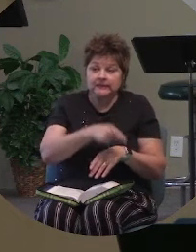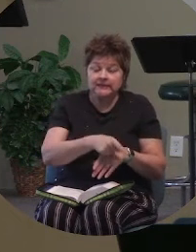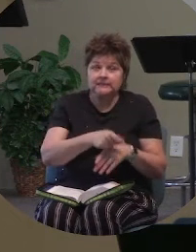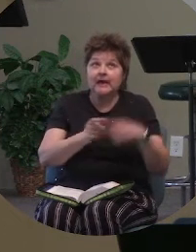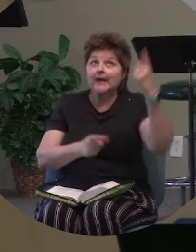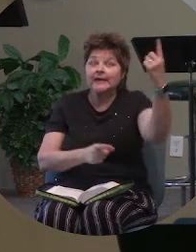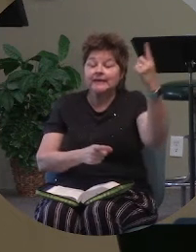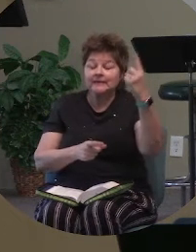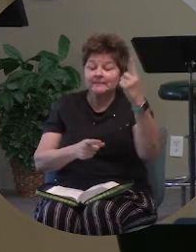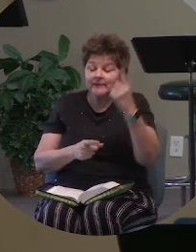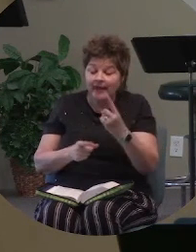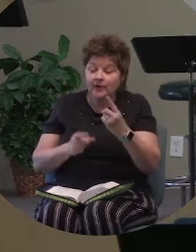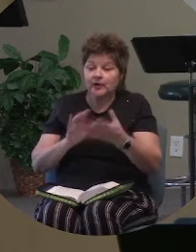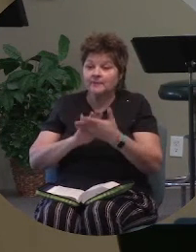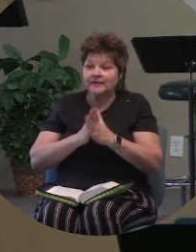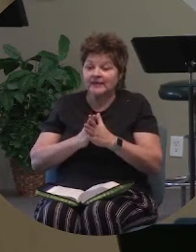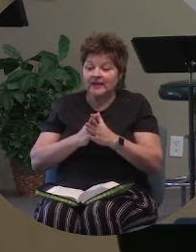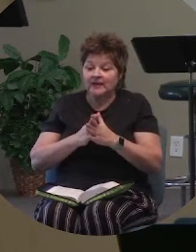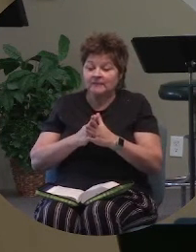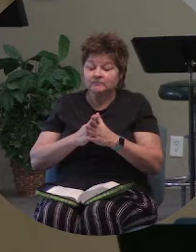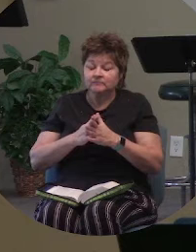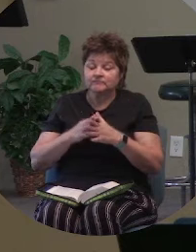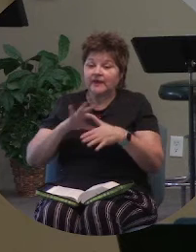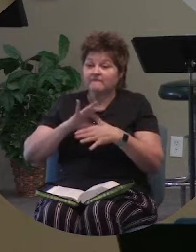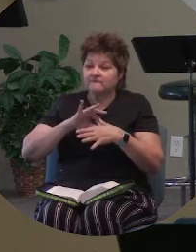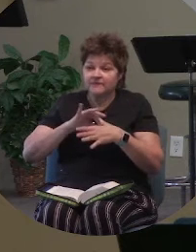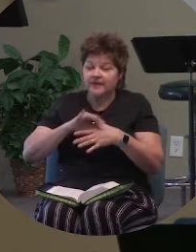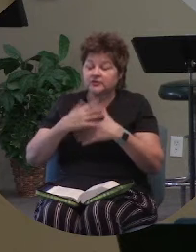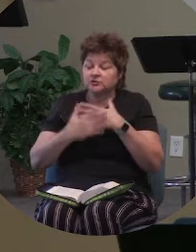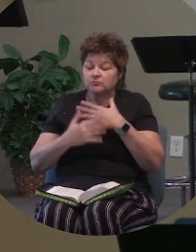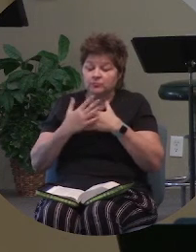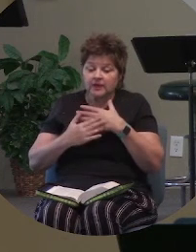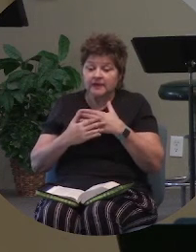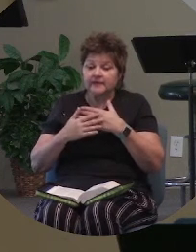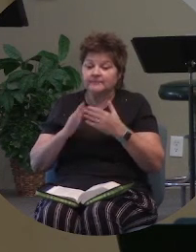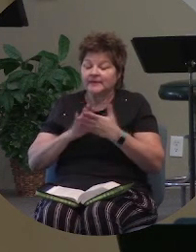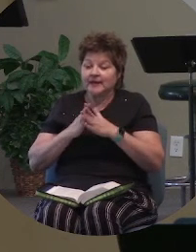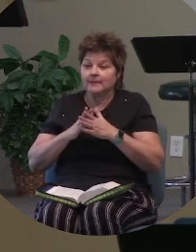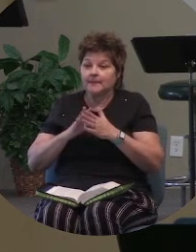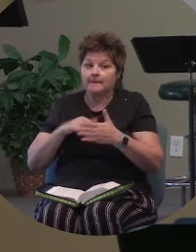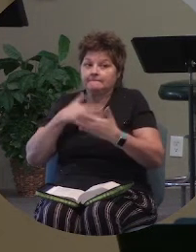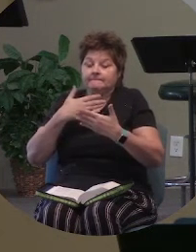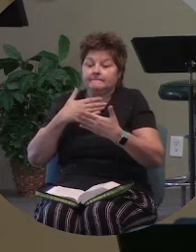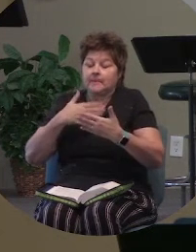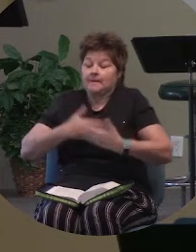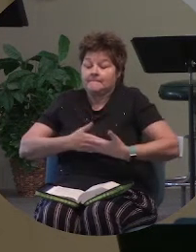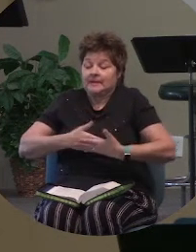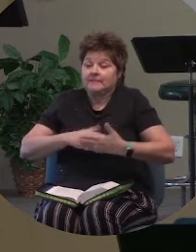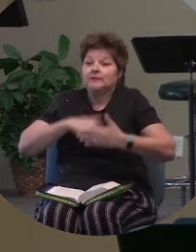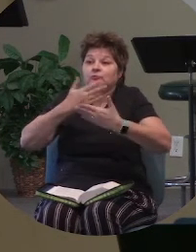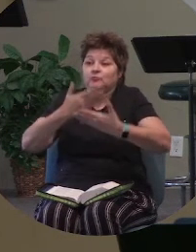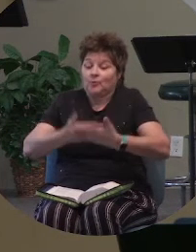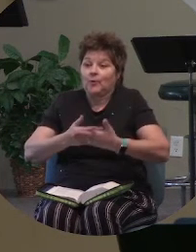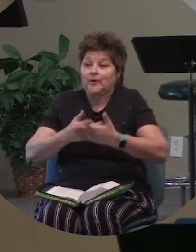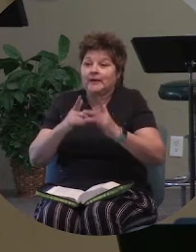down. I became a flesh and blood. I became a baby that was born in a manger in Bethlehem.